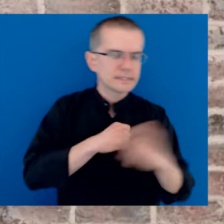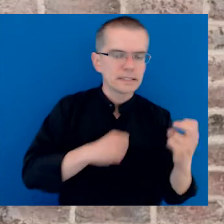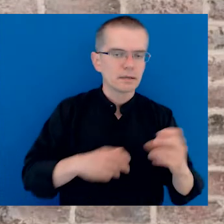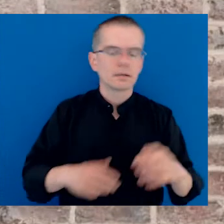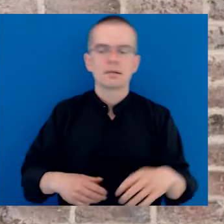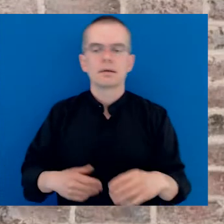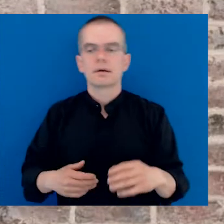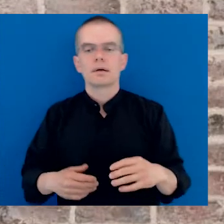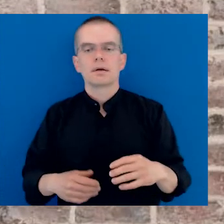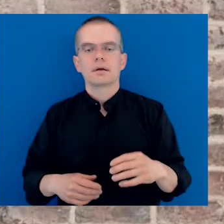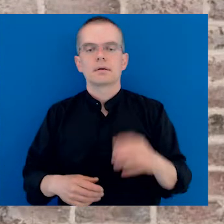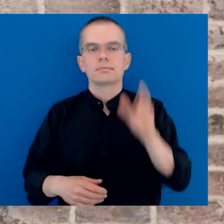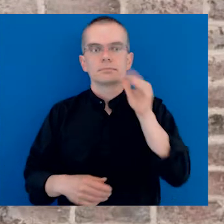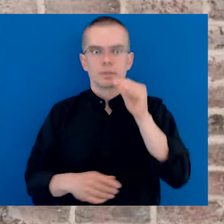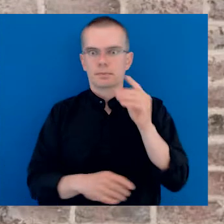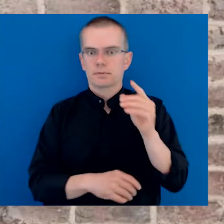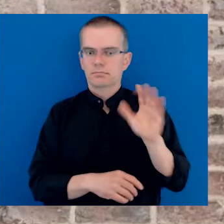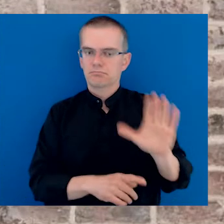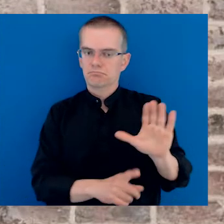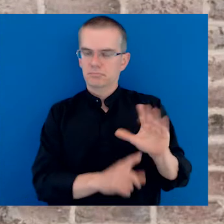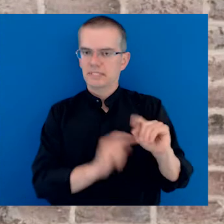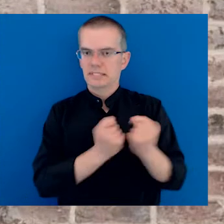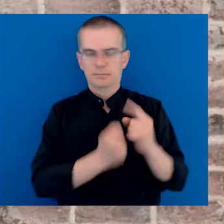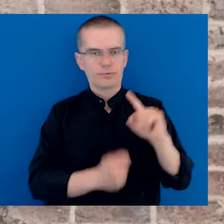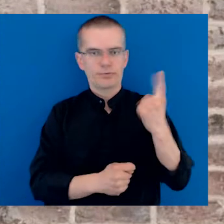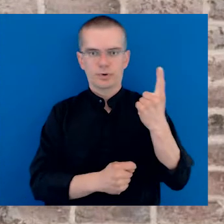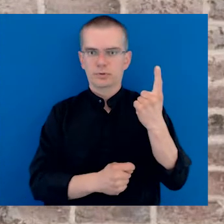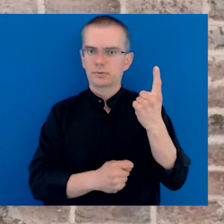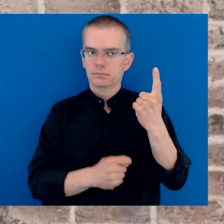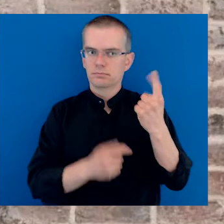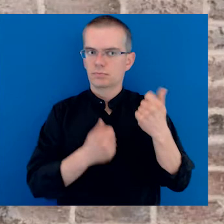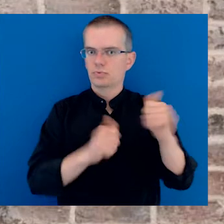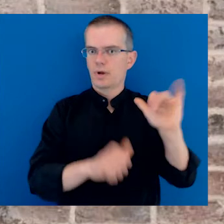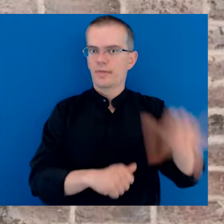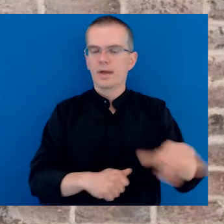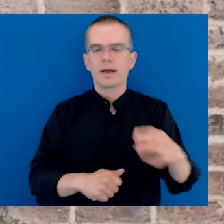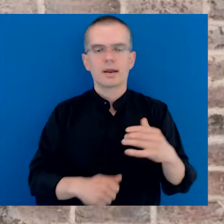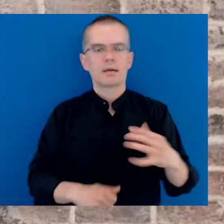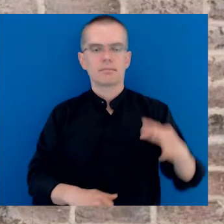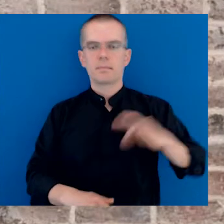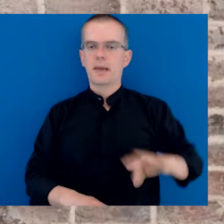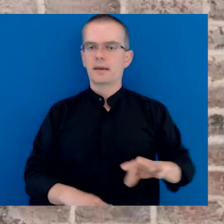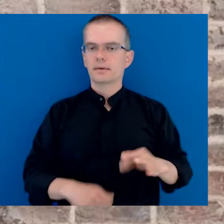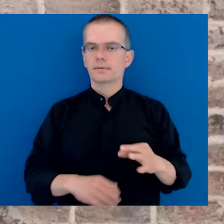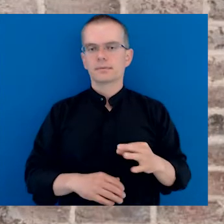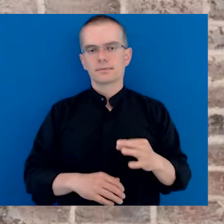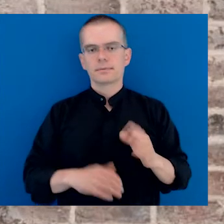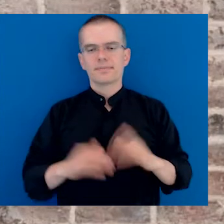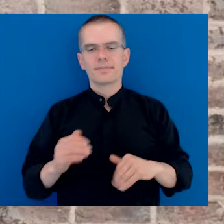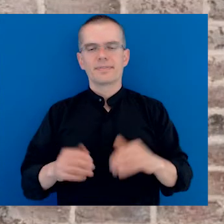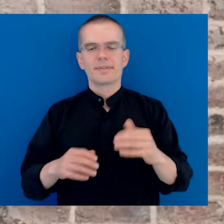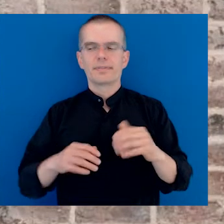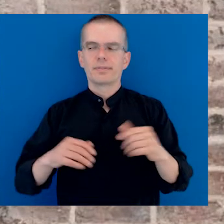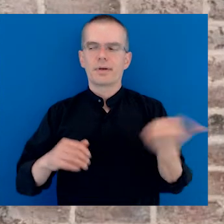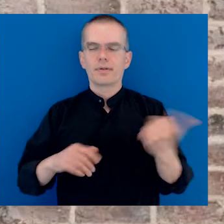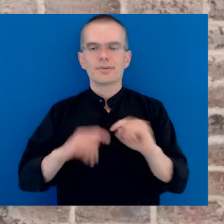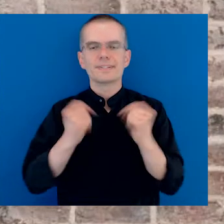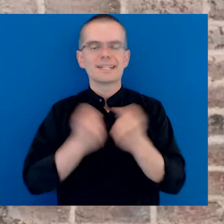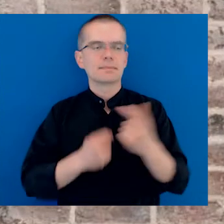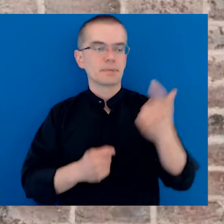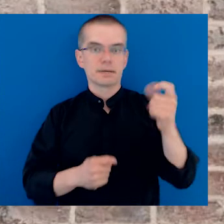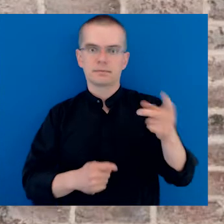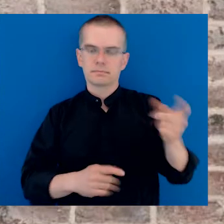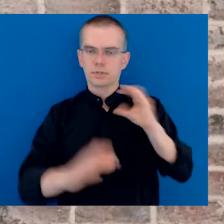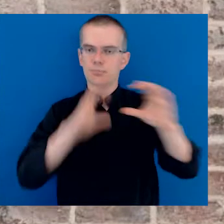And they were the first ones to do that. And it actually gave them an advantage over their opponents because they were able to signal to each other on